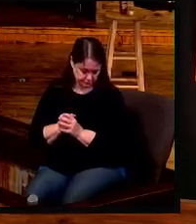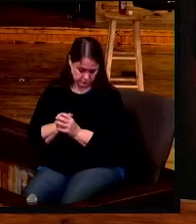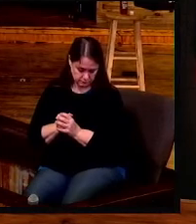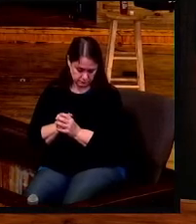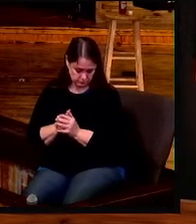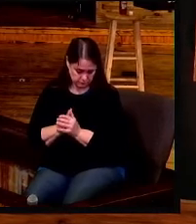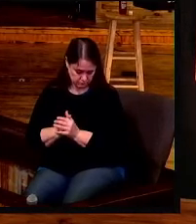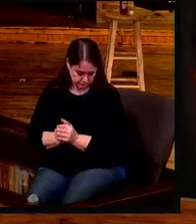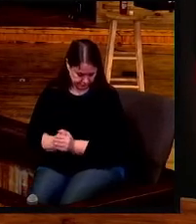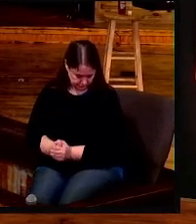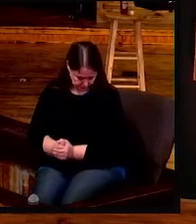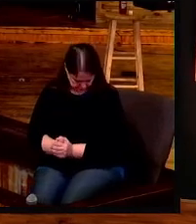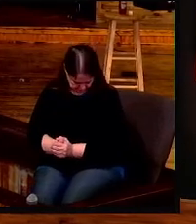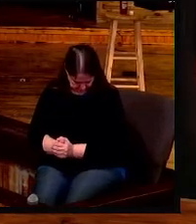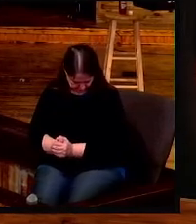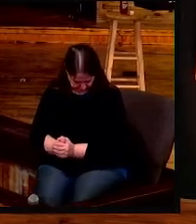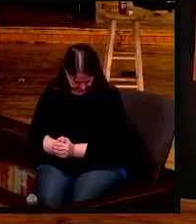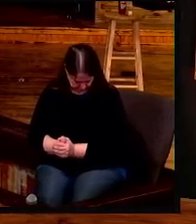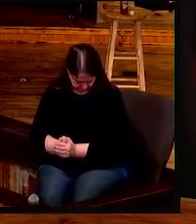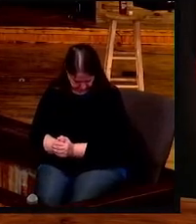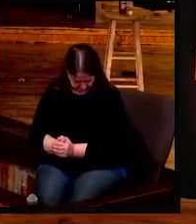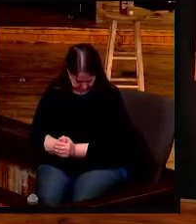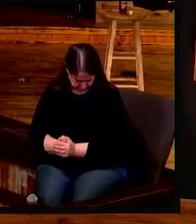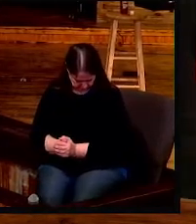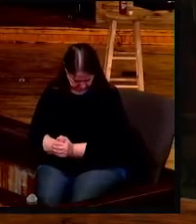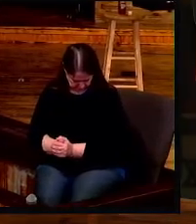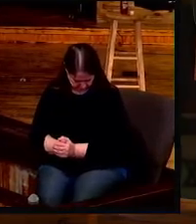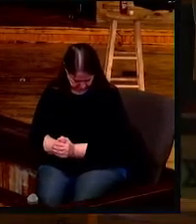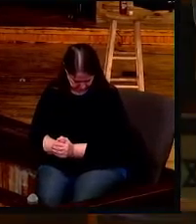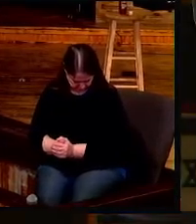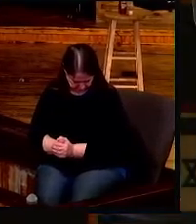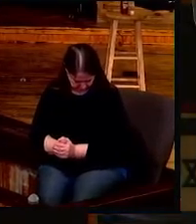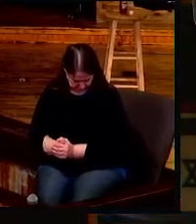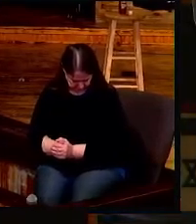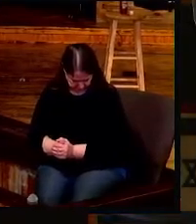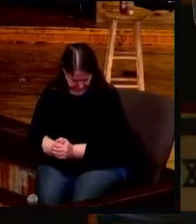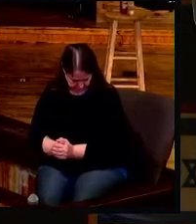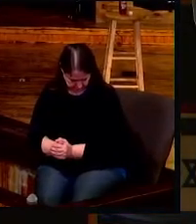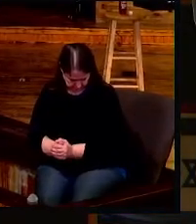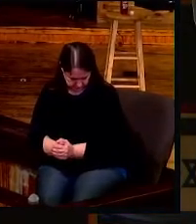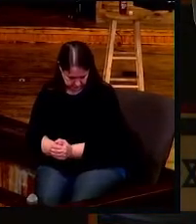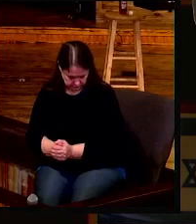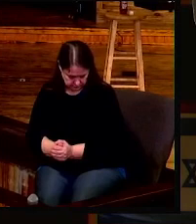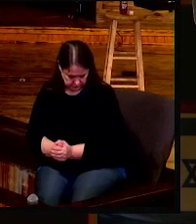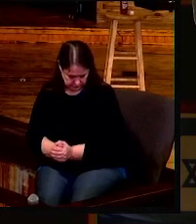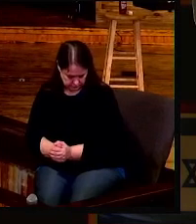Wise words bring many benefits. Proverbs 12:14.